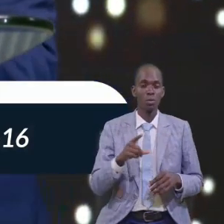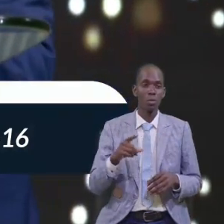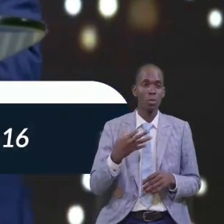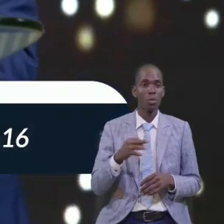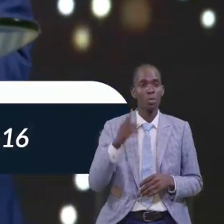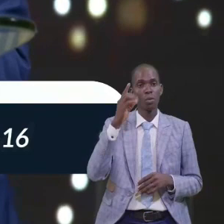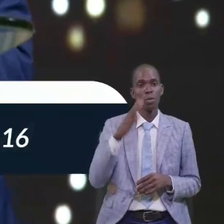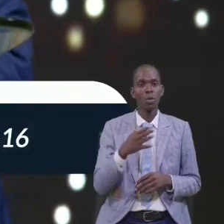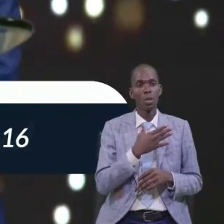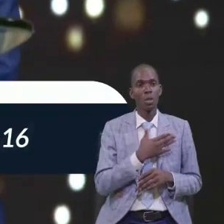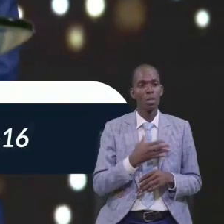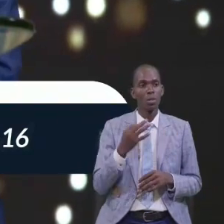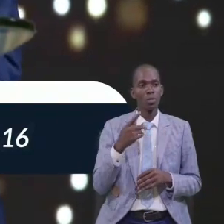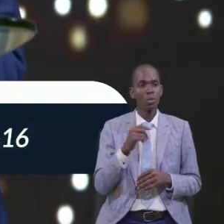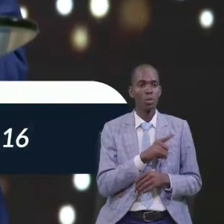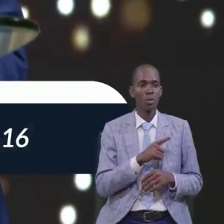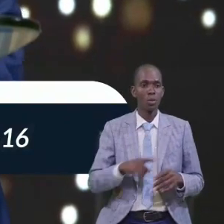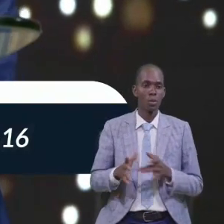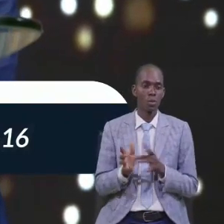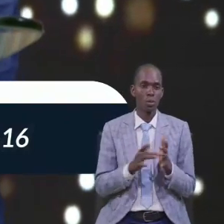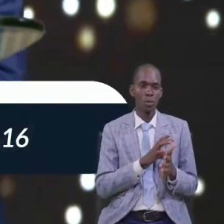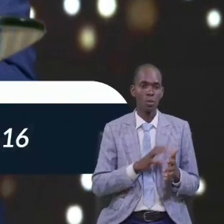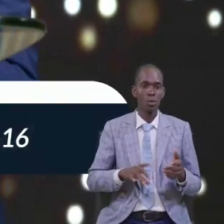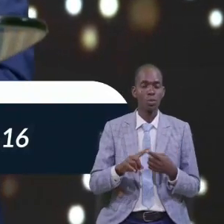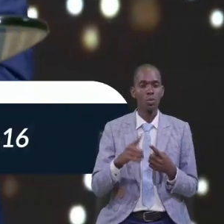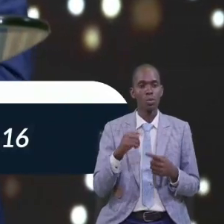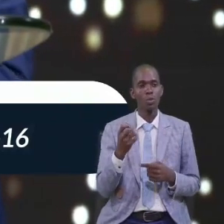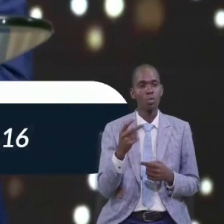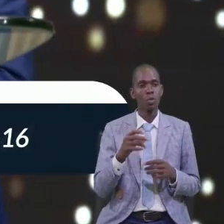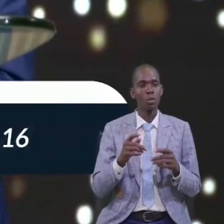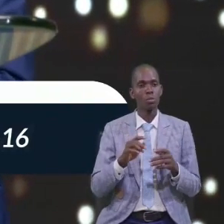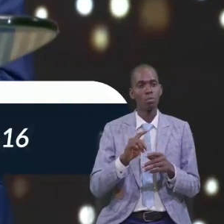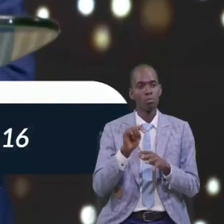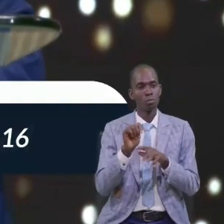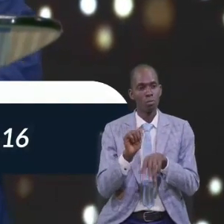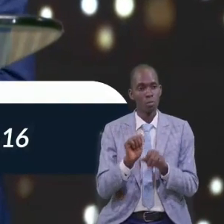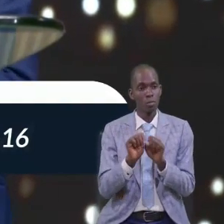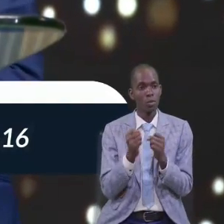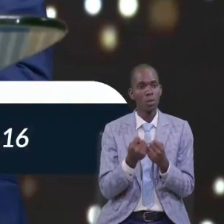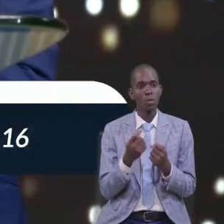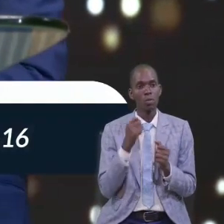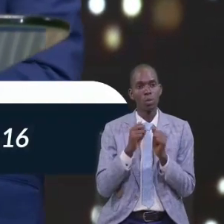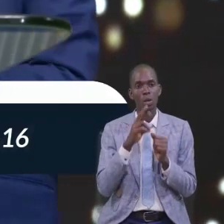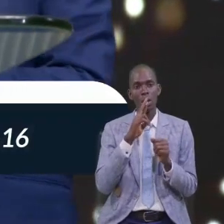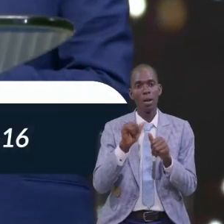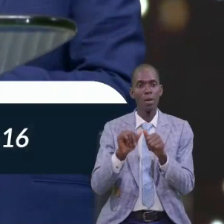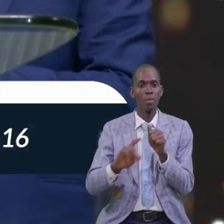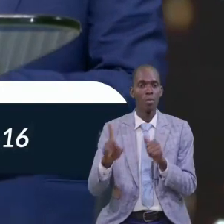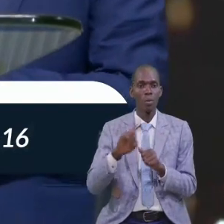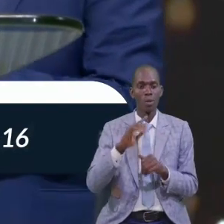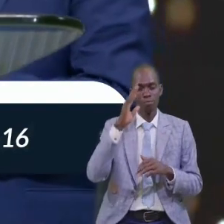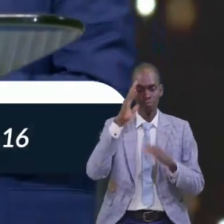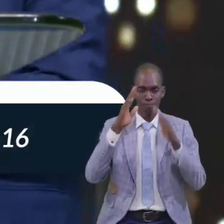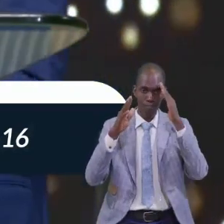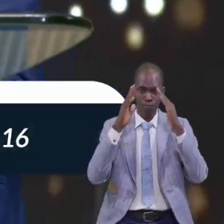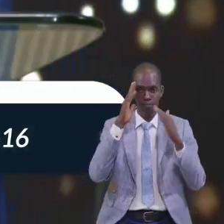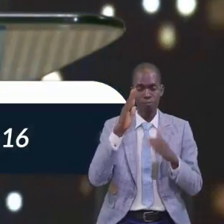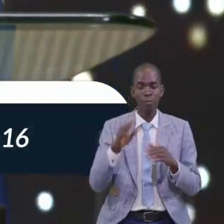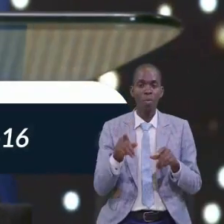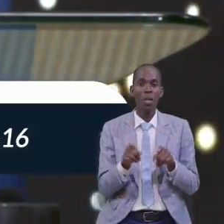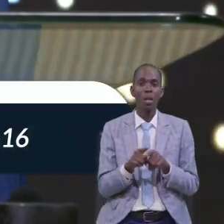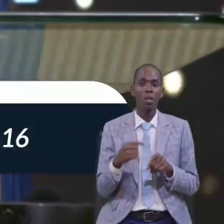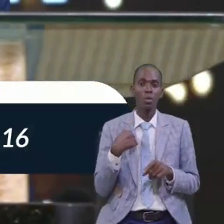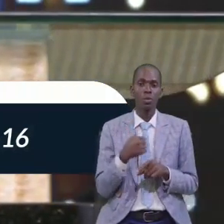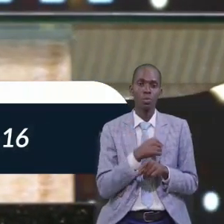Christ, to the 12 tribes which are scattered abroad, greeting. As we look